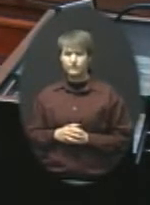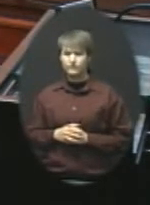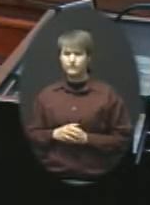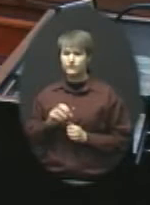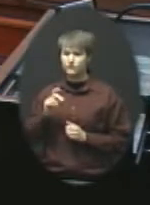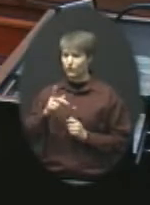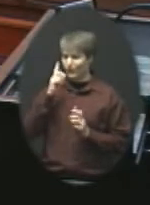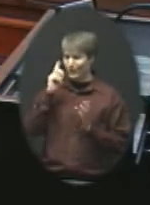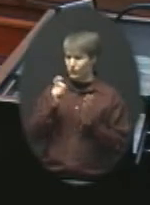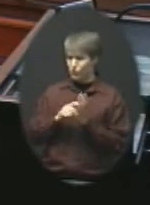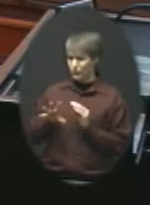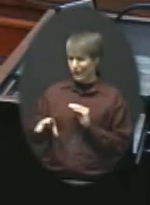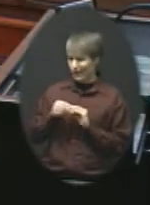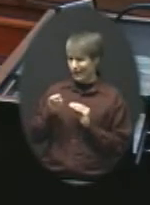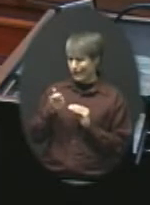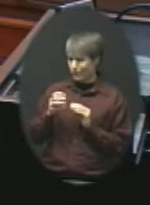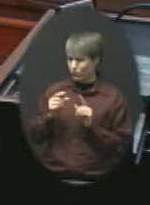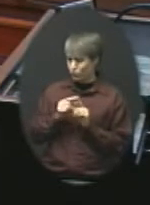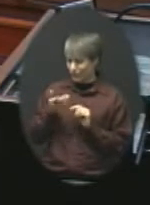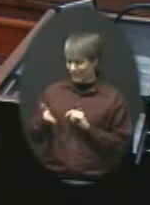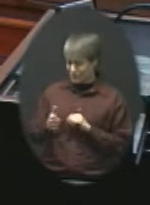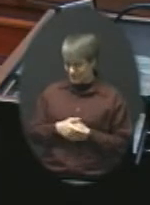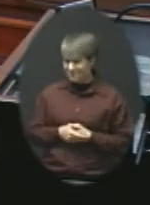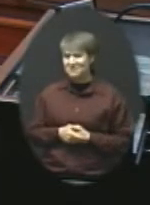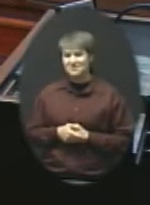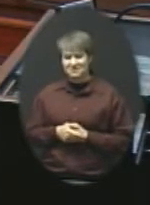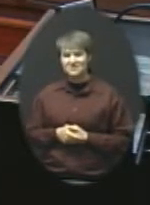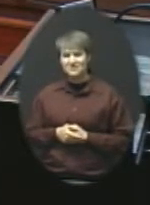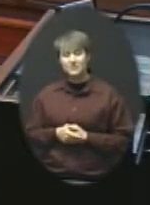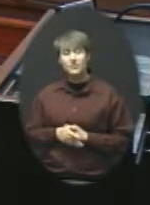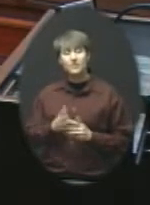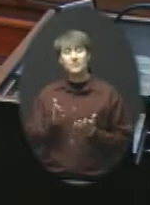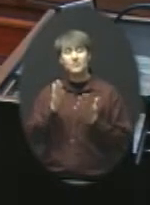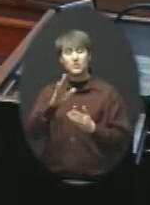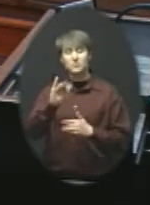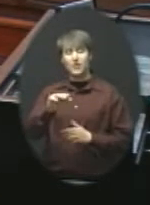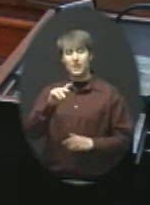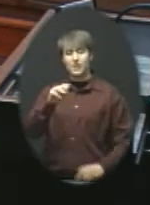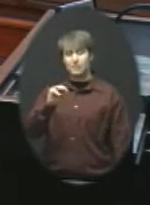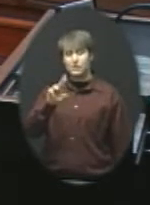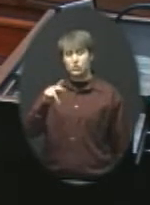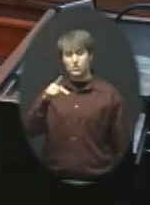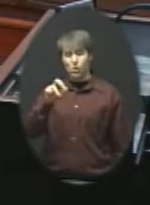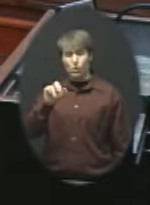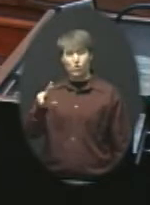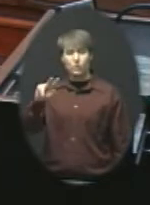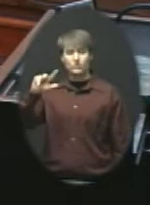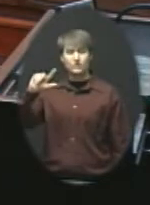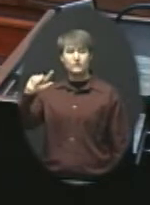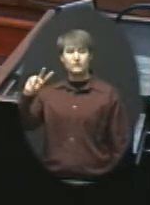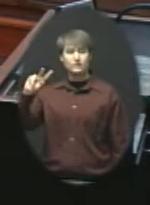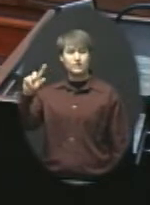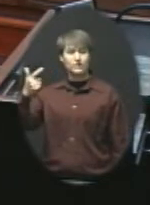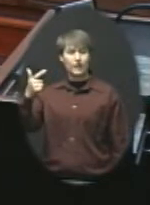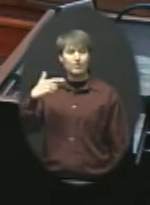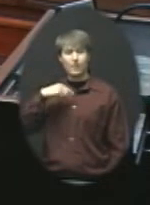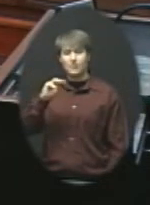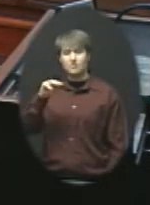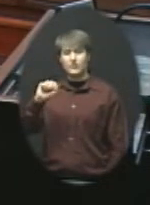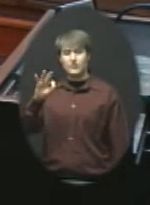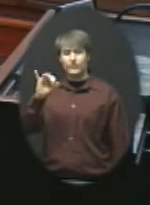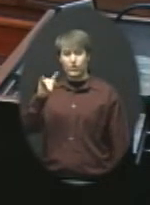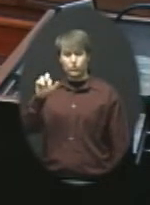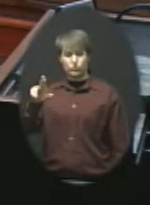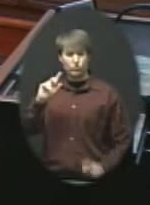I noticed that you added a little wording there. I have a motion by Mr. Parker and a second by Ms. Felter to award